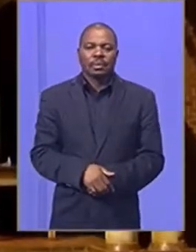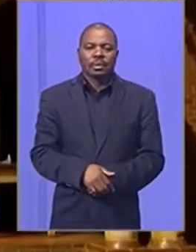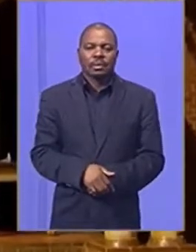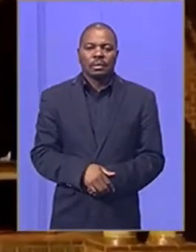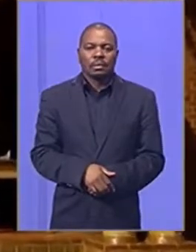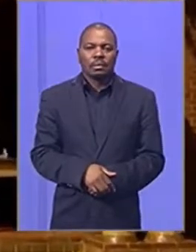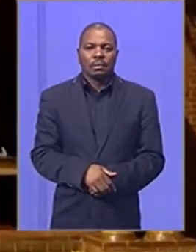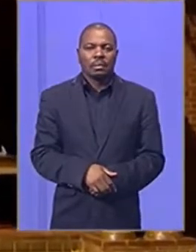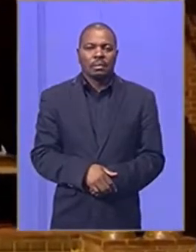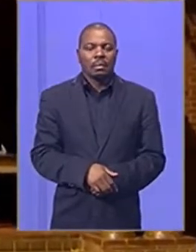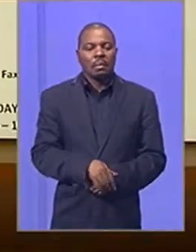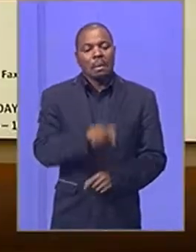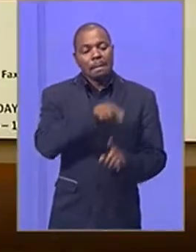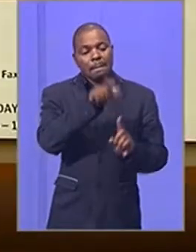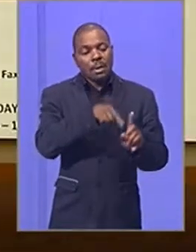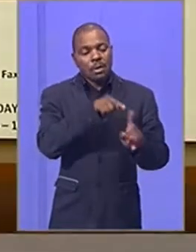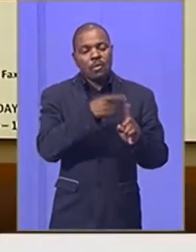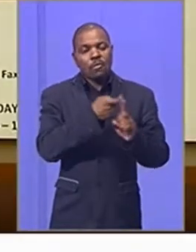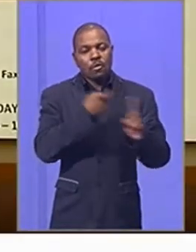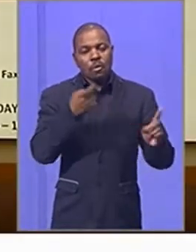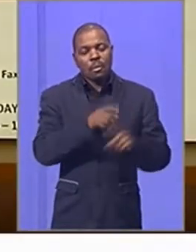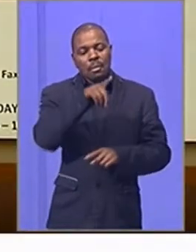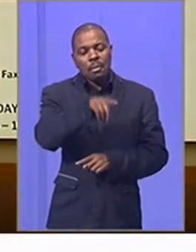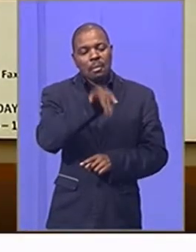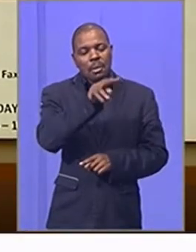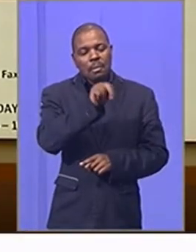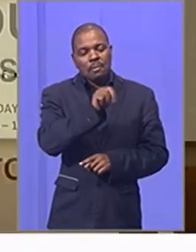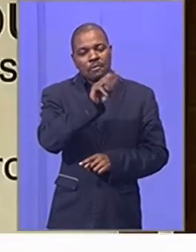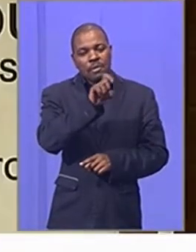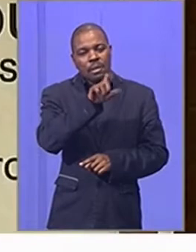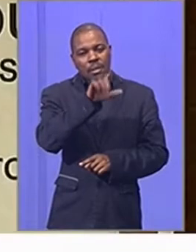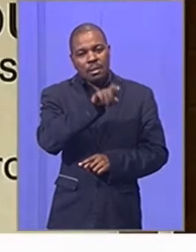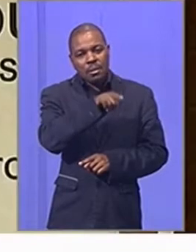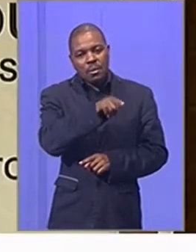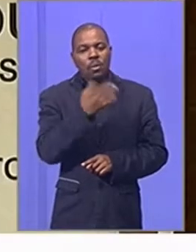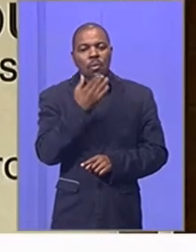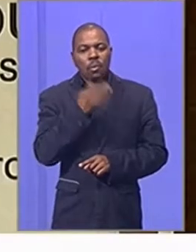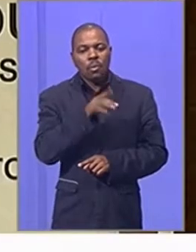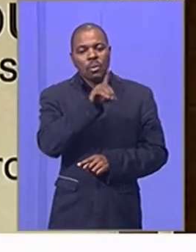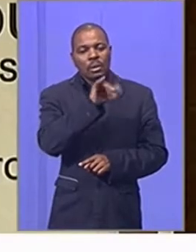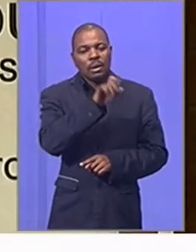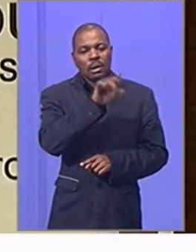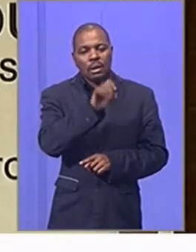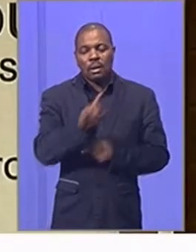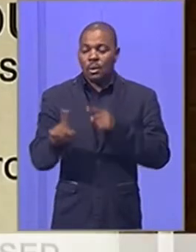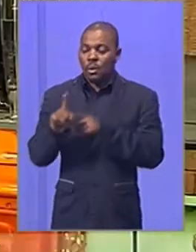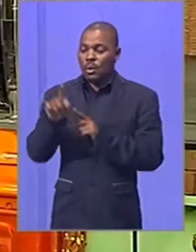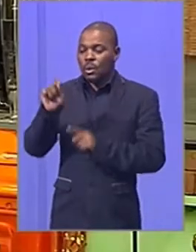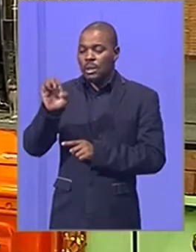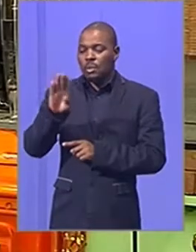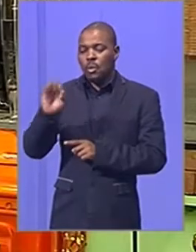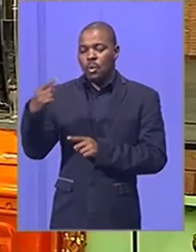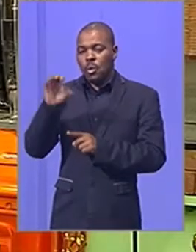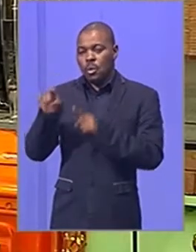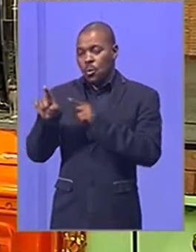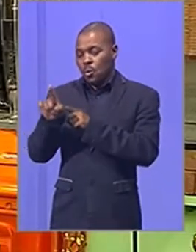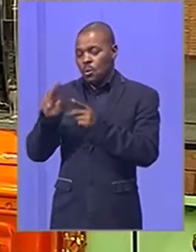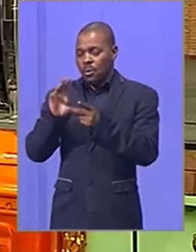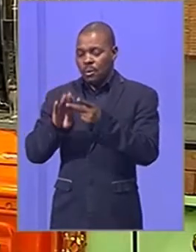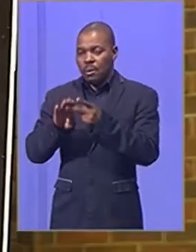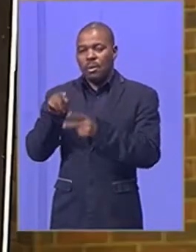Moqosuwa nyeweng ya polao ya moahi wa Pimville Kgomotso Diale e leng Tebogo Molapo ya dilemo tse 29 le